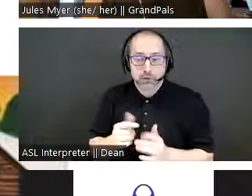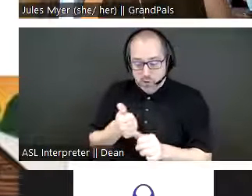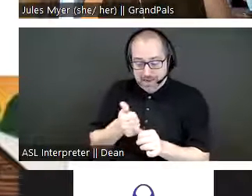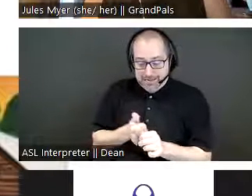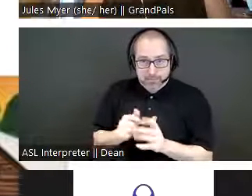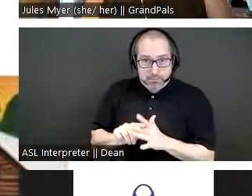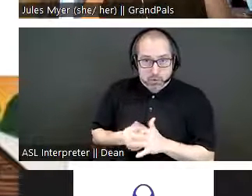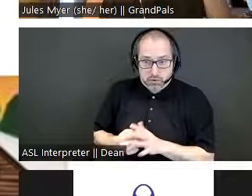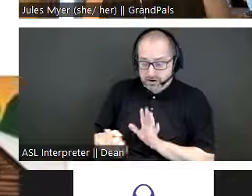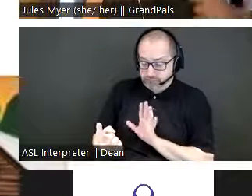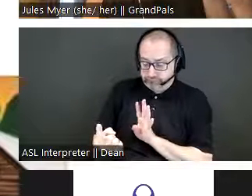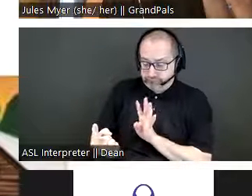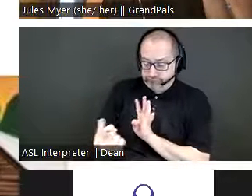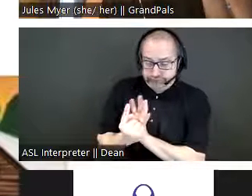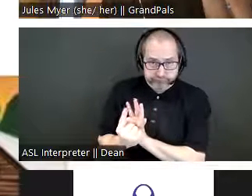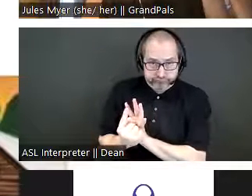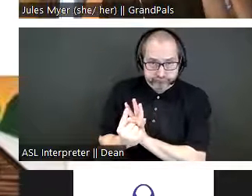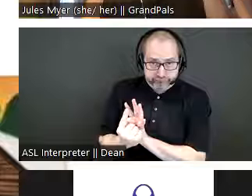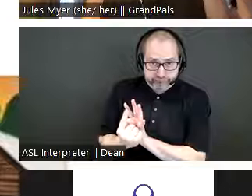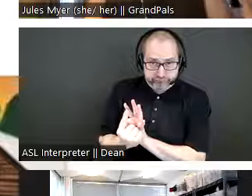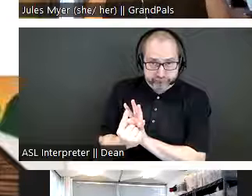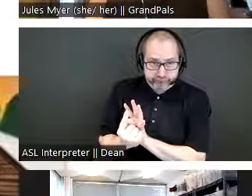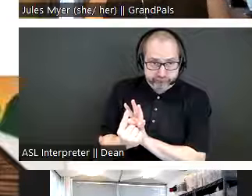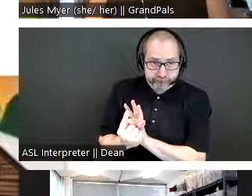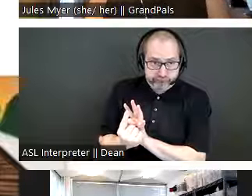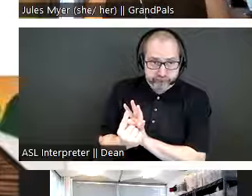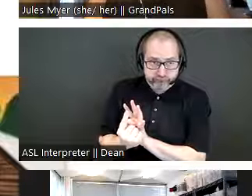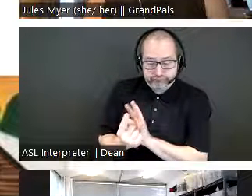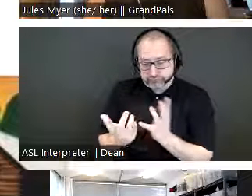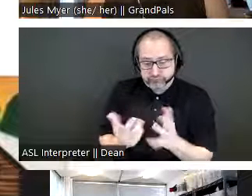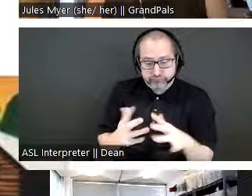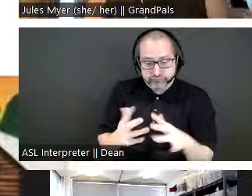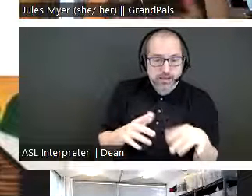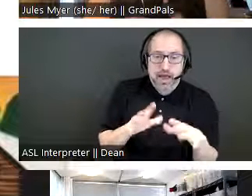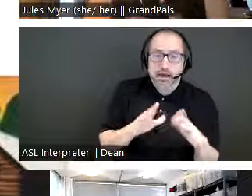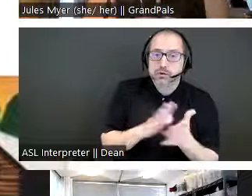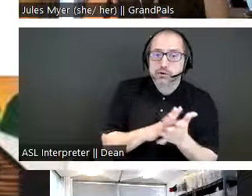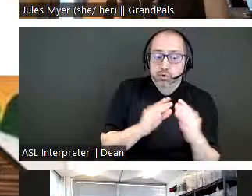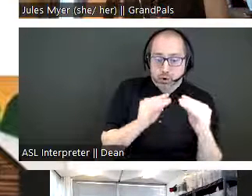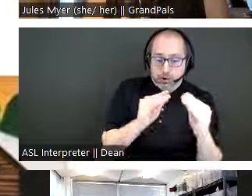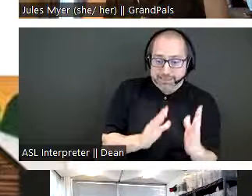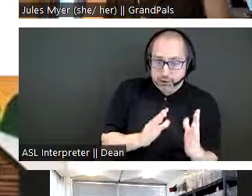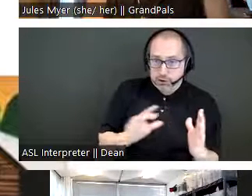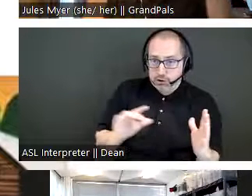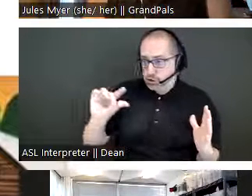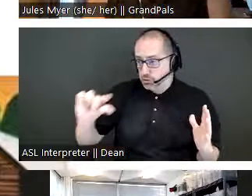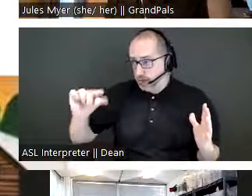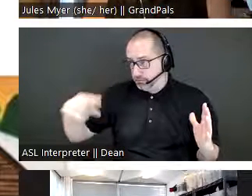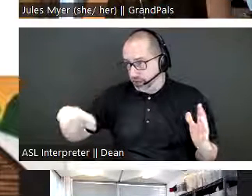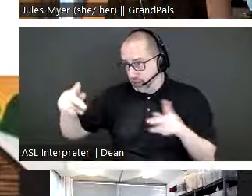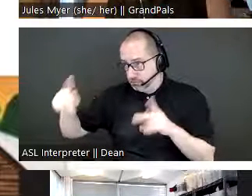program, when the GrandPals and the host teacher get together, they get together for a